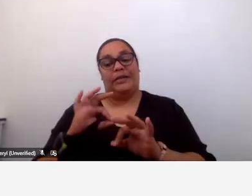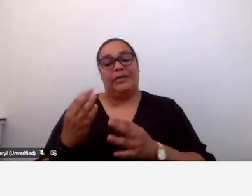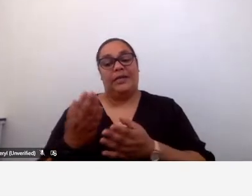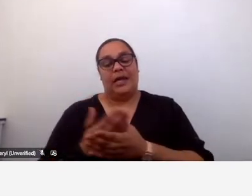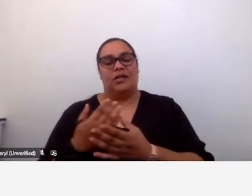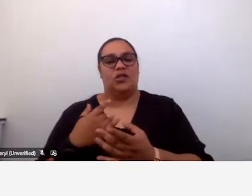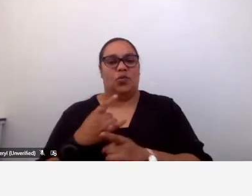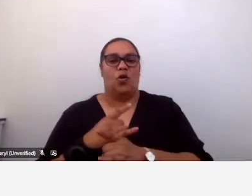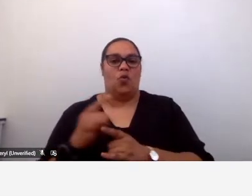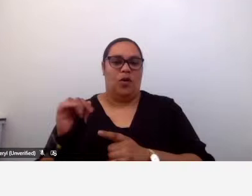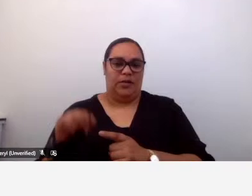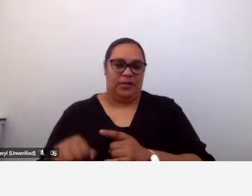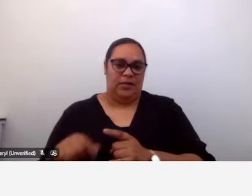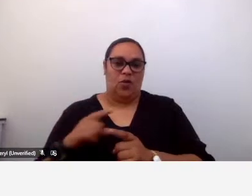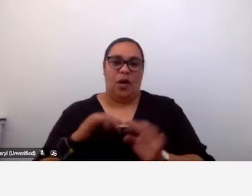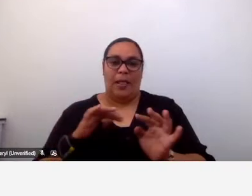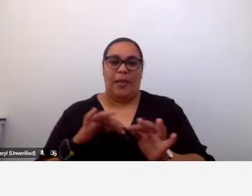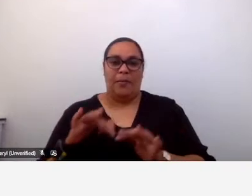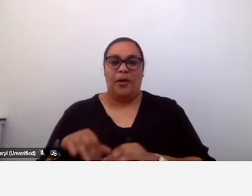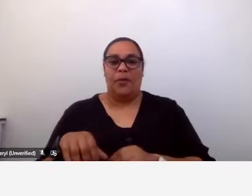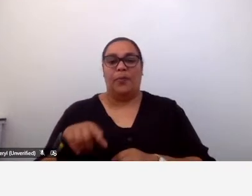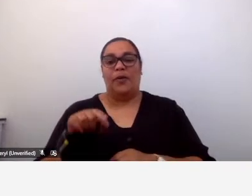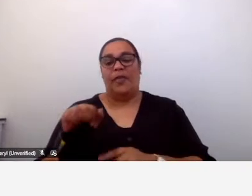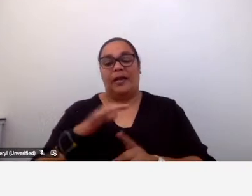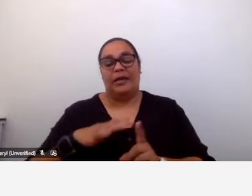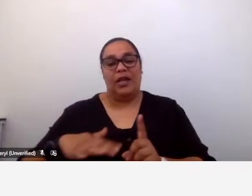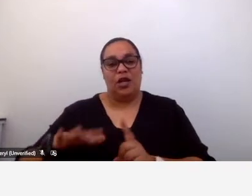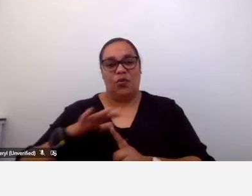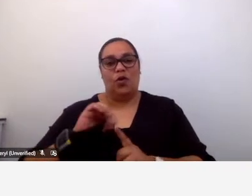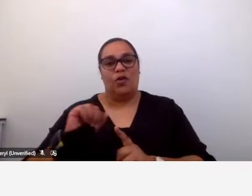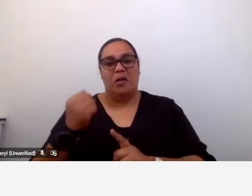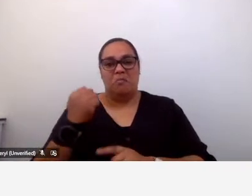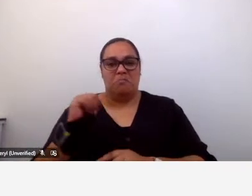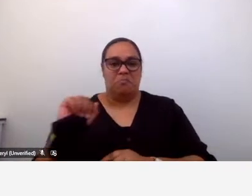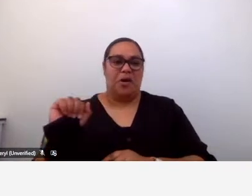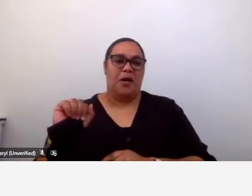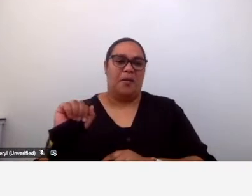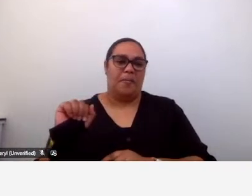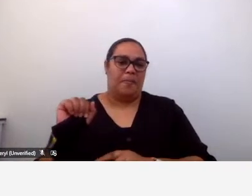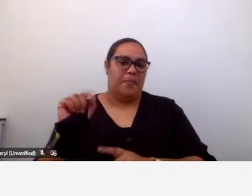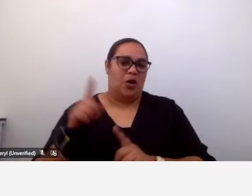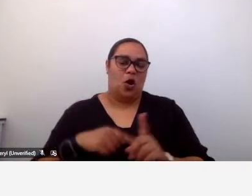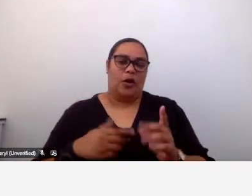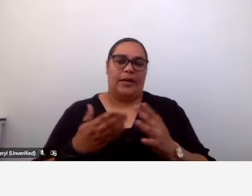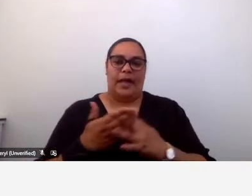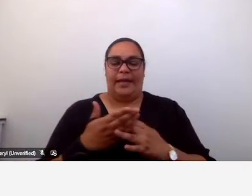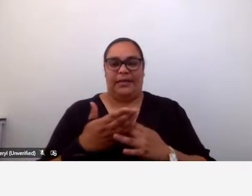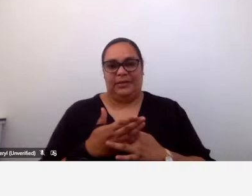because the people of Sutu and Hlubio region, they were denied an access to that